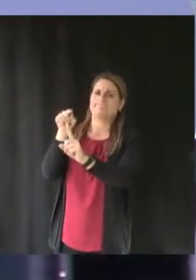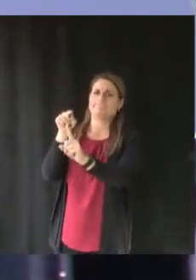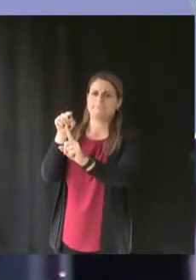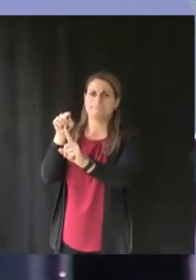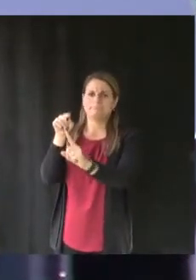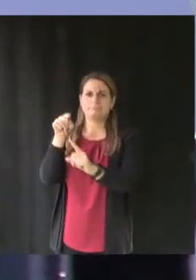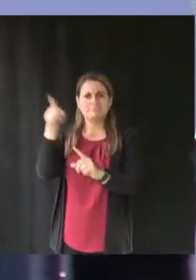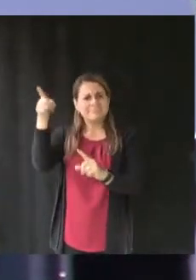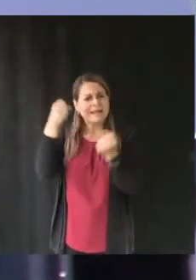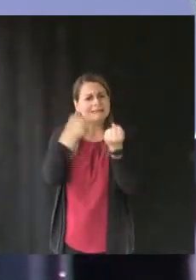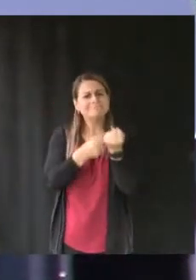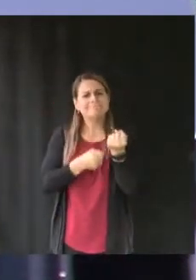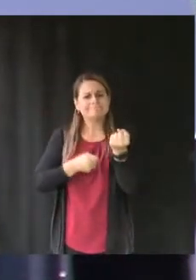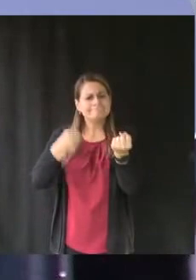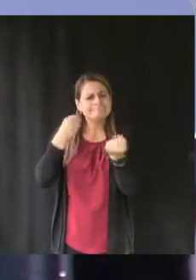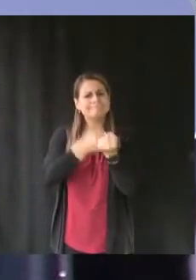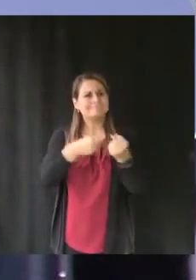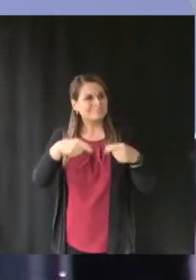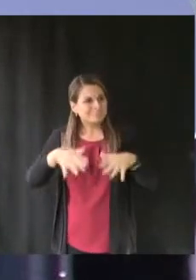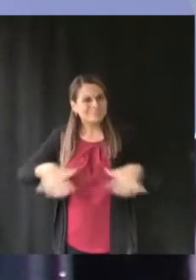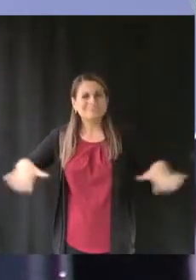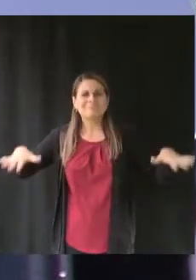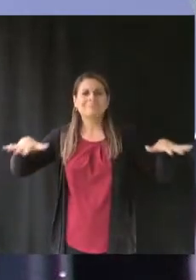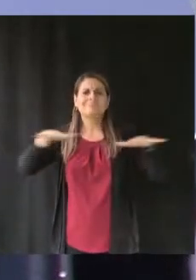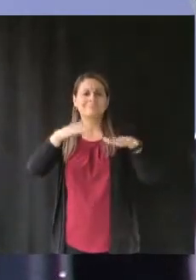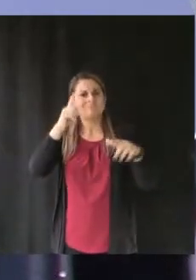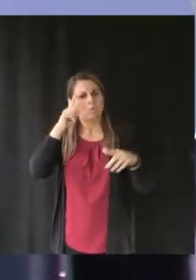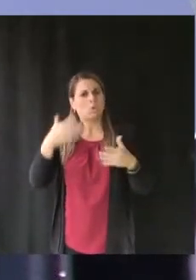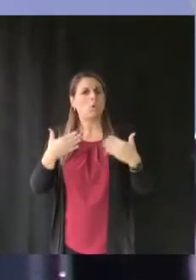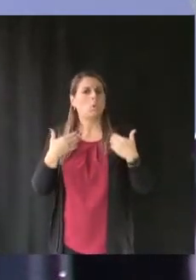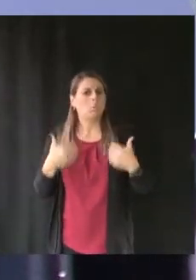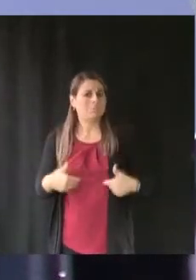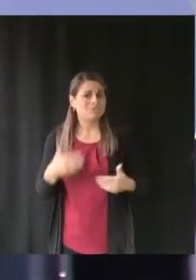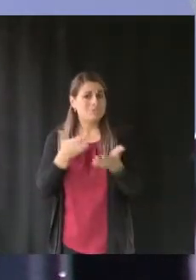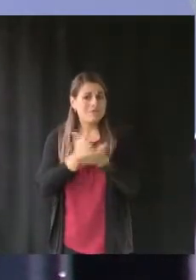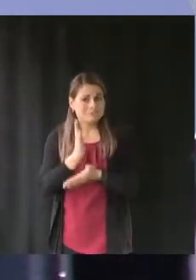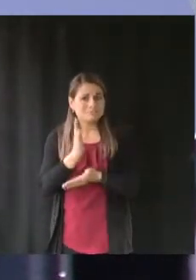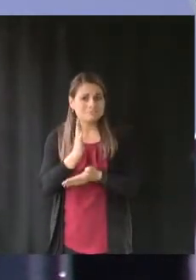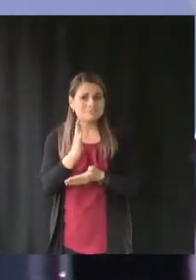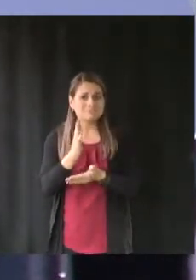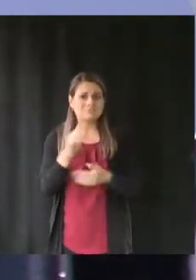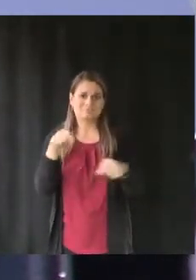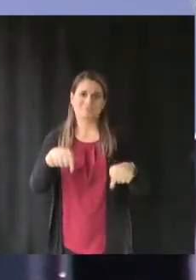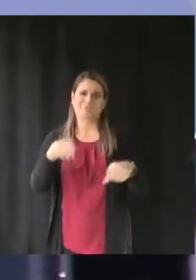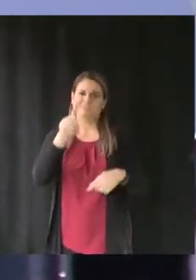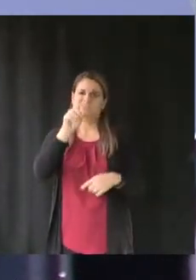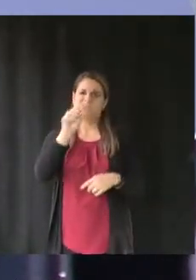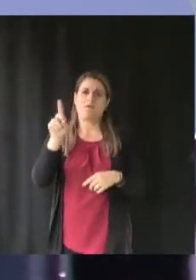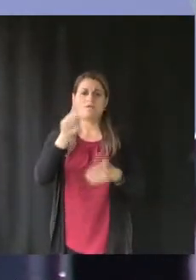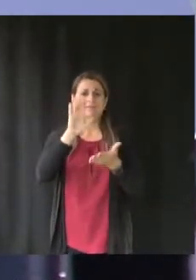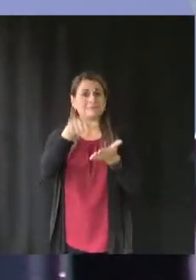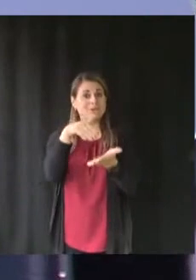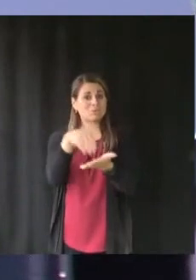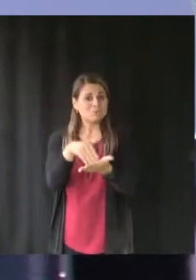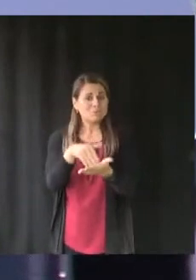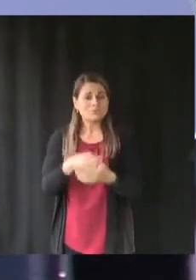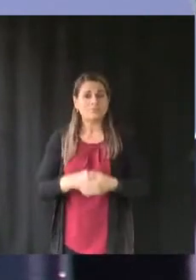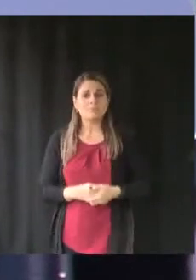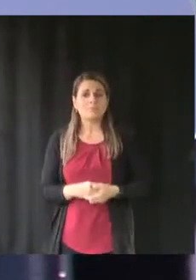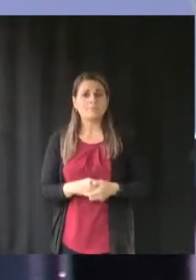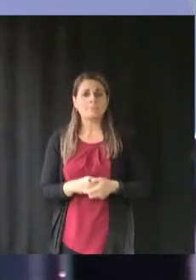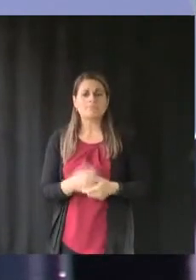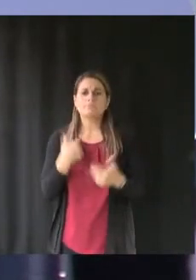nationally known human rights program, which is based right here at the Dodd Center. We are incredibly grateful to him,